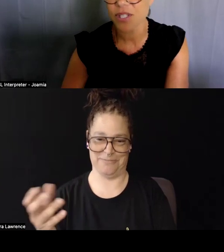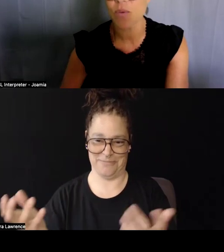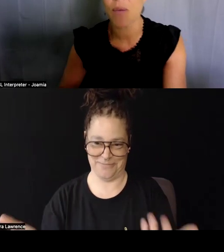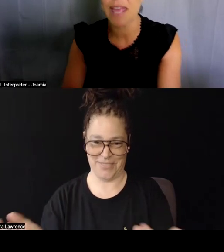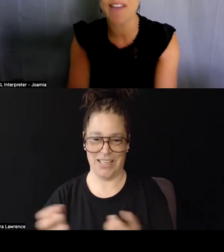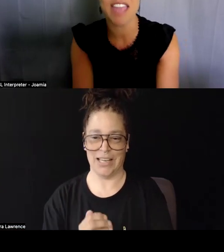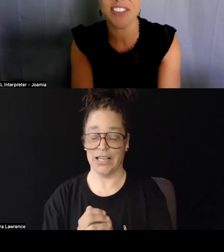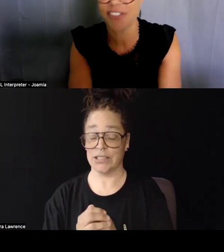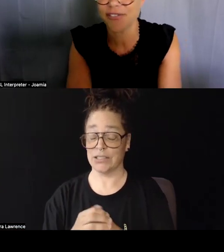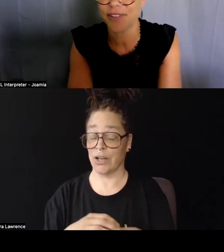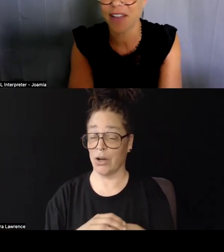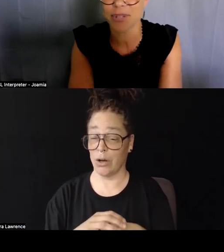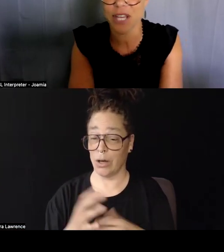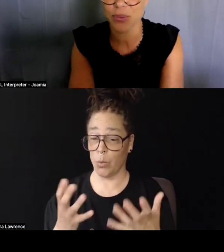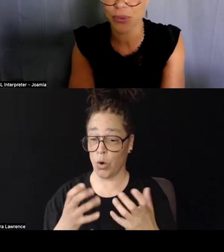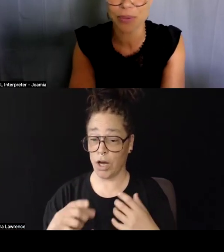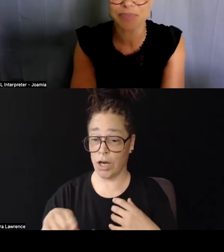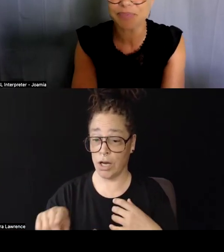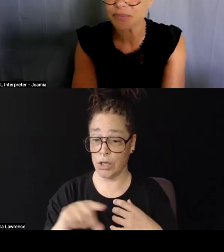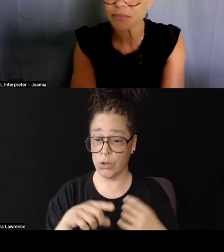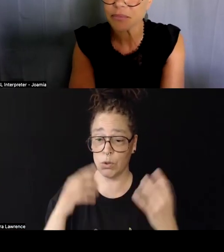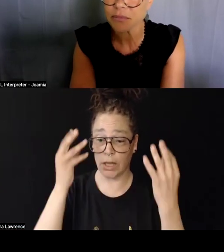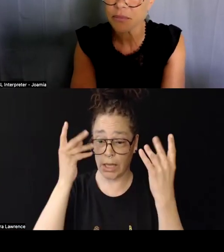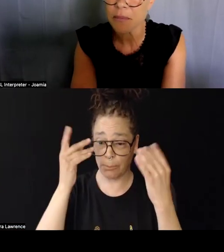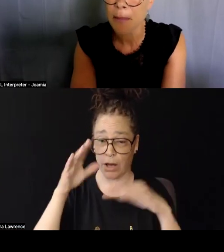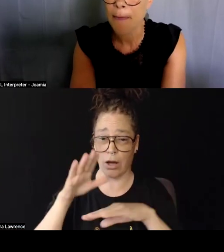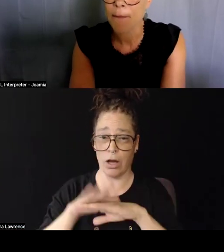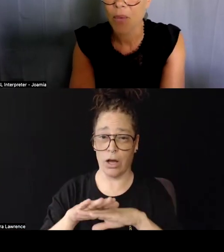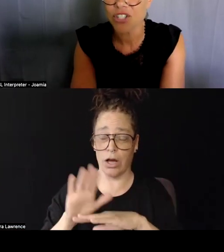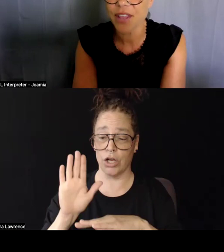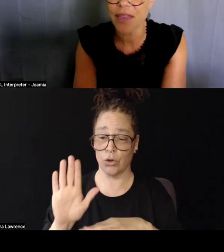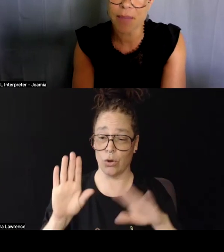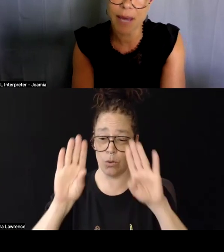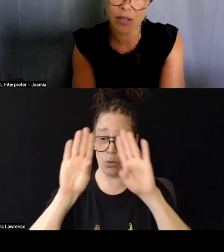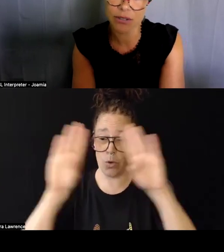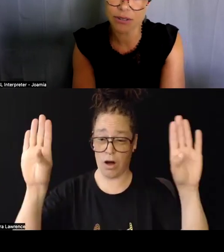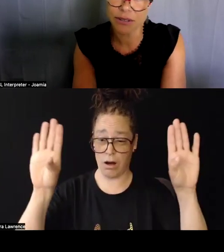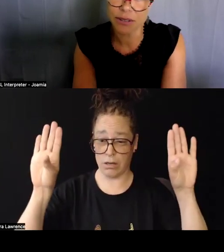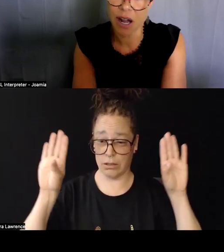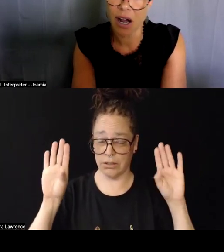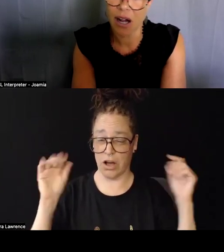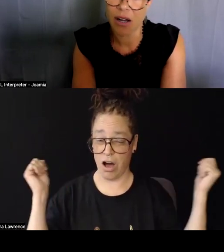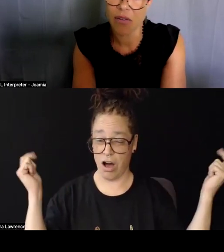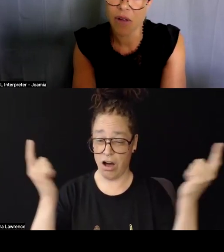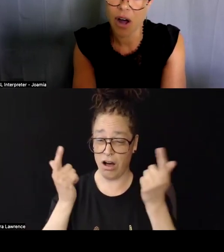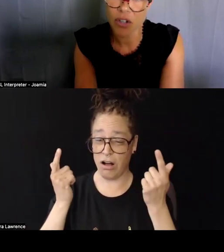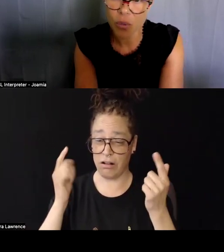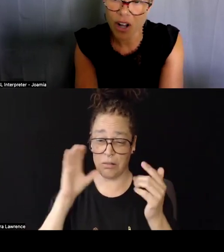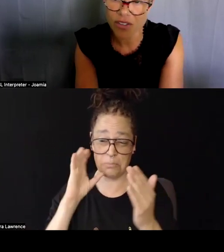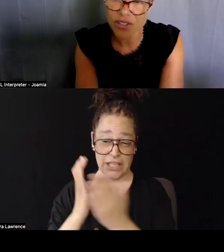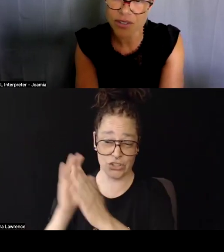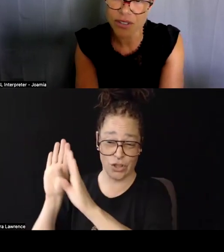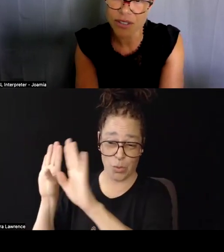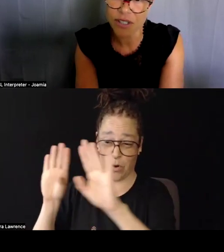So this is why we have the 85% rule. I want you to think about, on